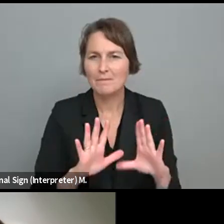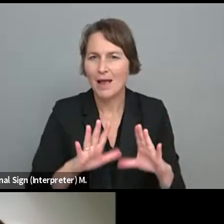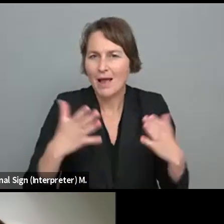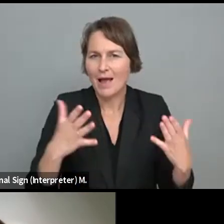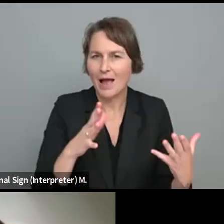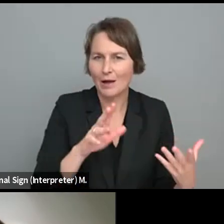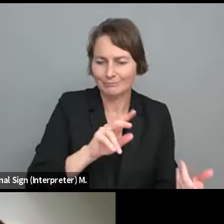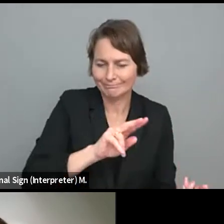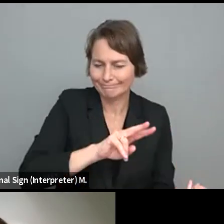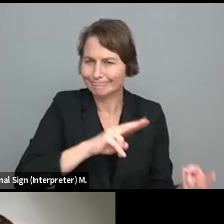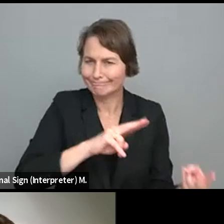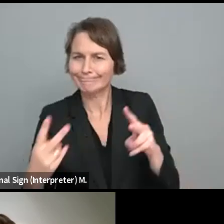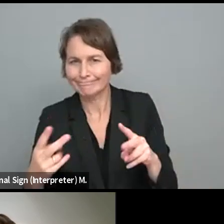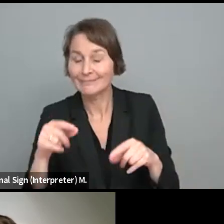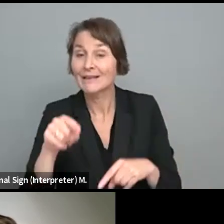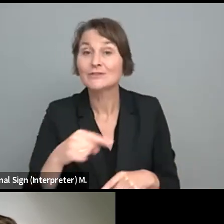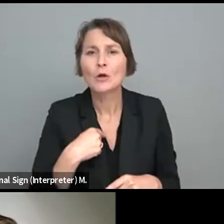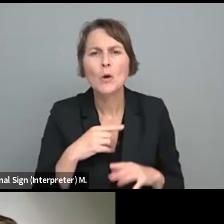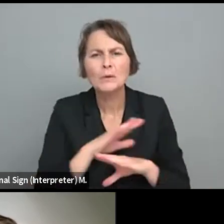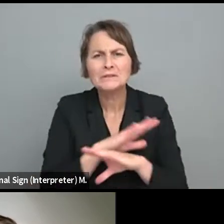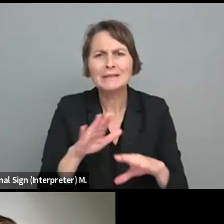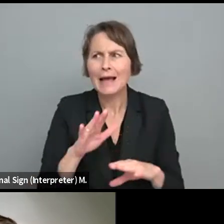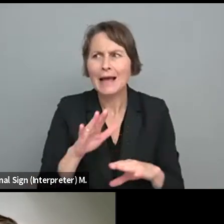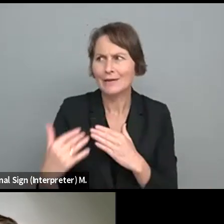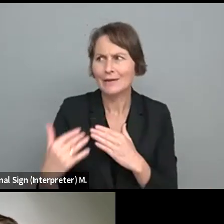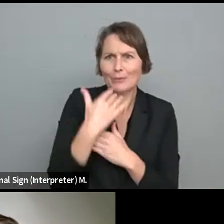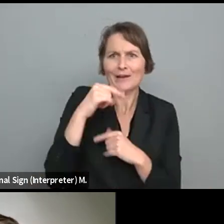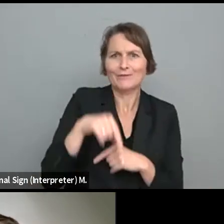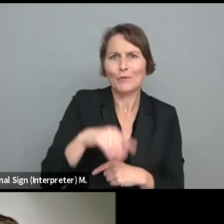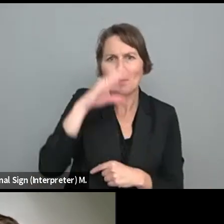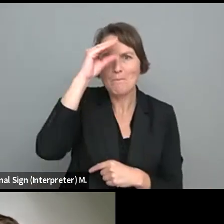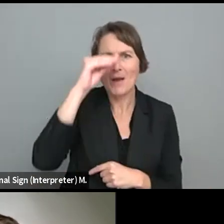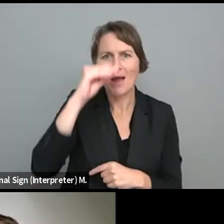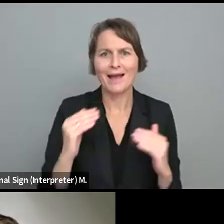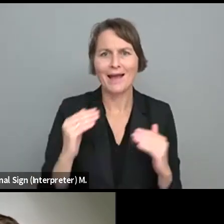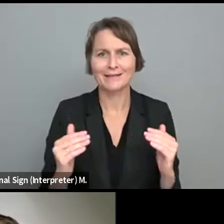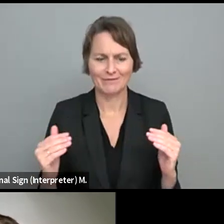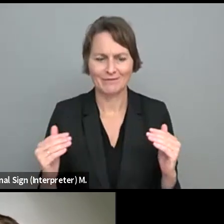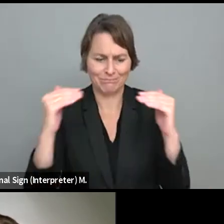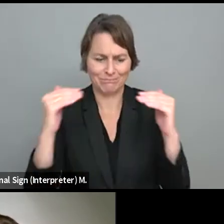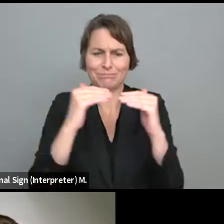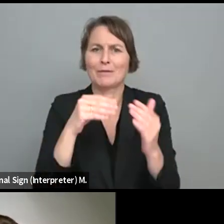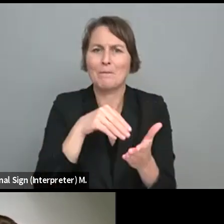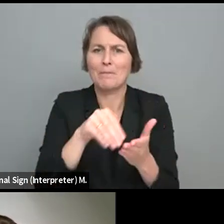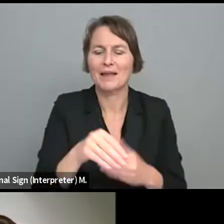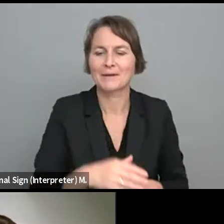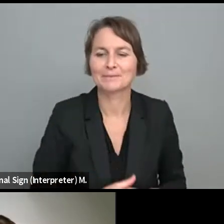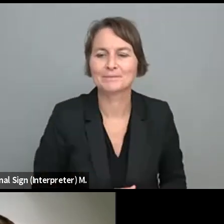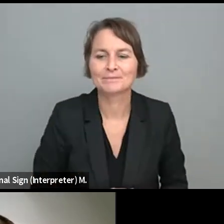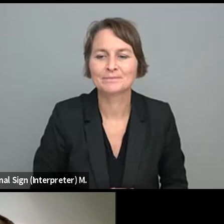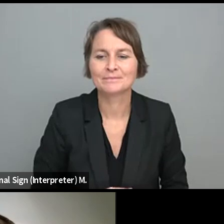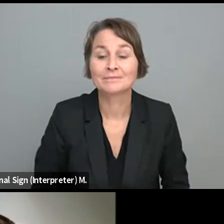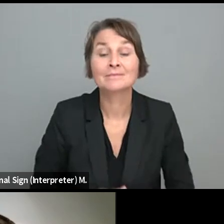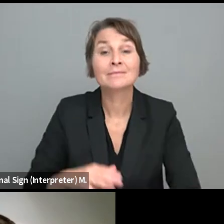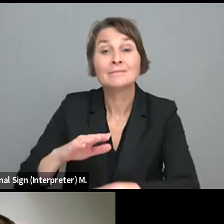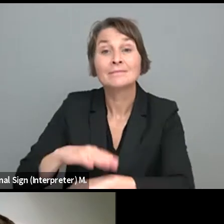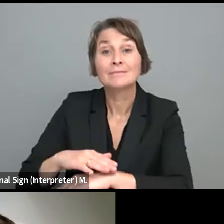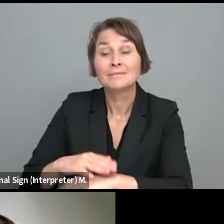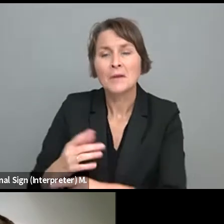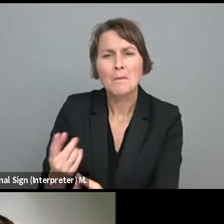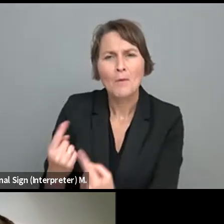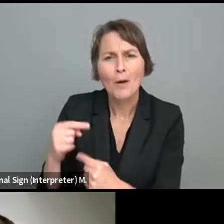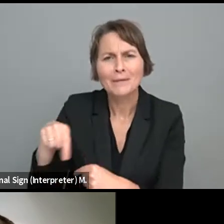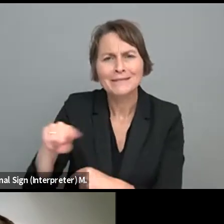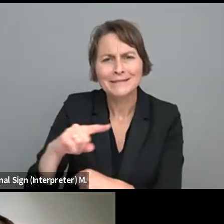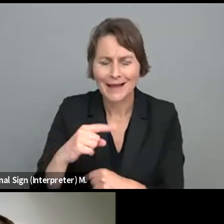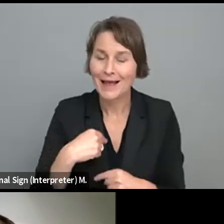pay gap is not a threat. I'm seeing a comment from Judith saying, I don't agree that legislation doesn't bring about change. So Judith, remember it's